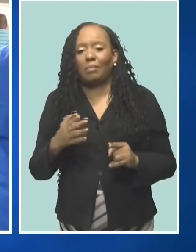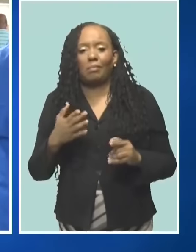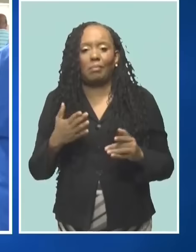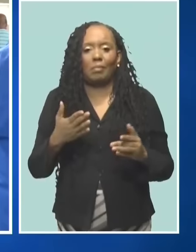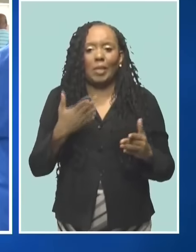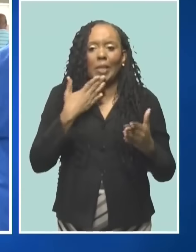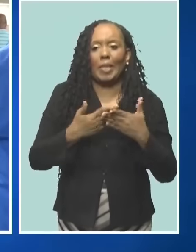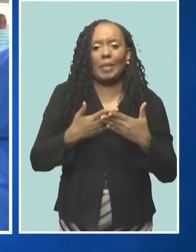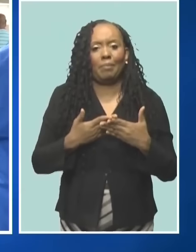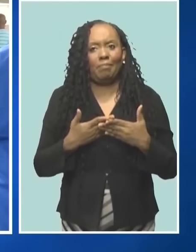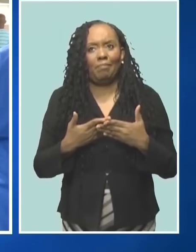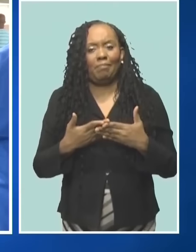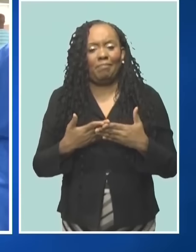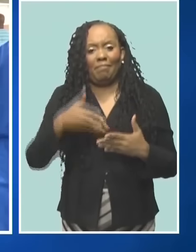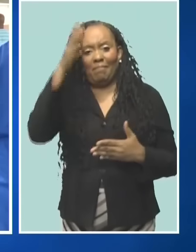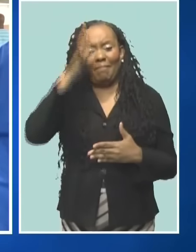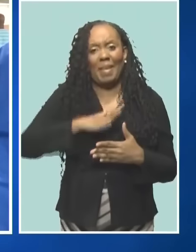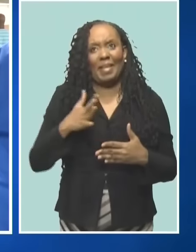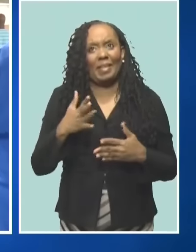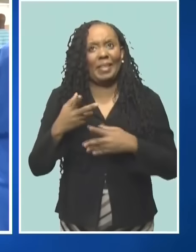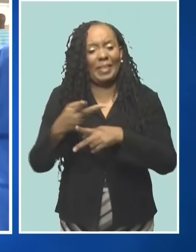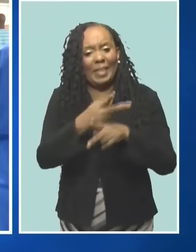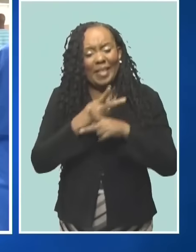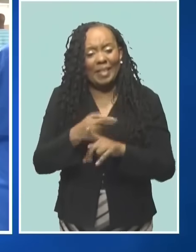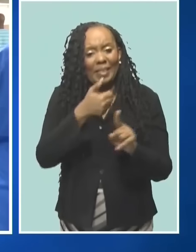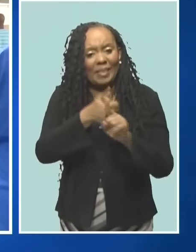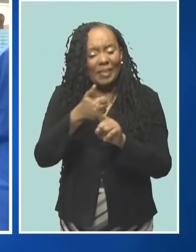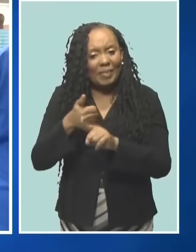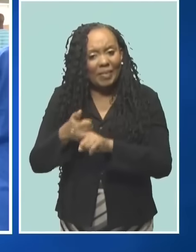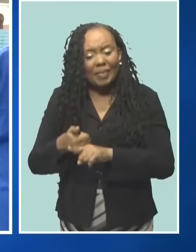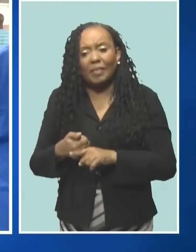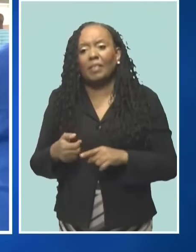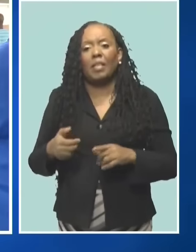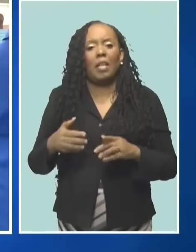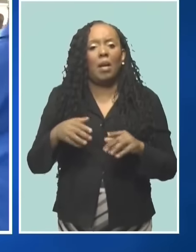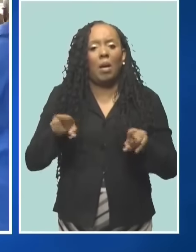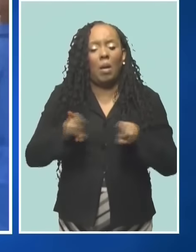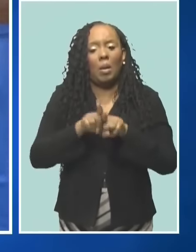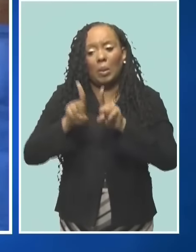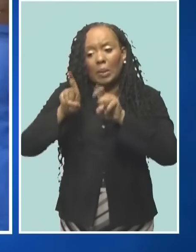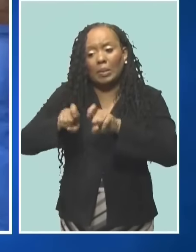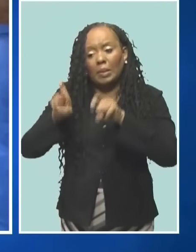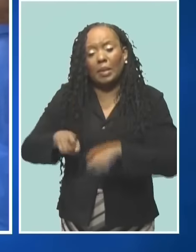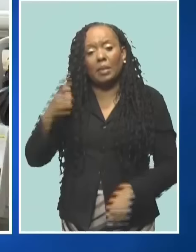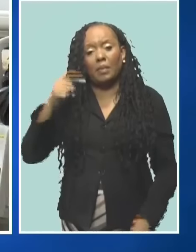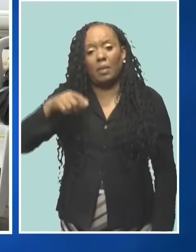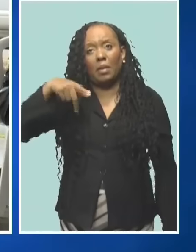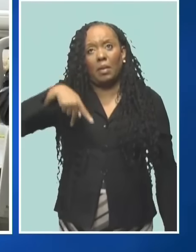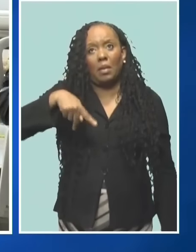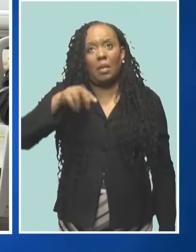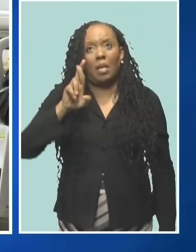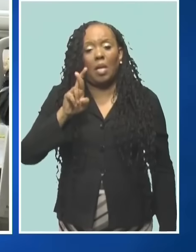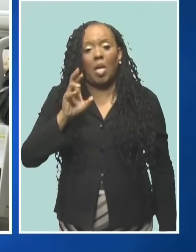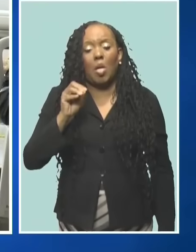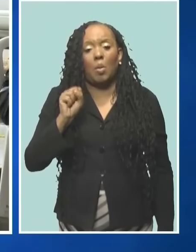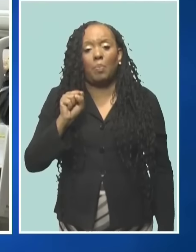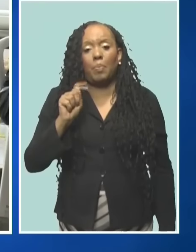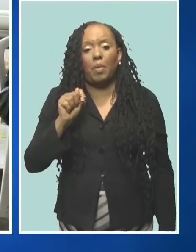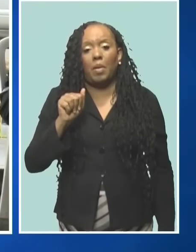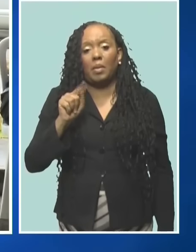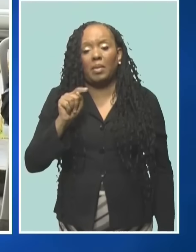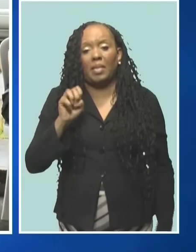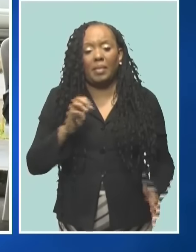to see that men are really taking more interest in the prostate and are coming up to get the testing done. And the men